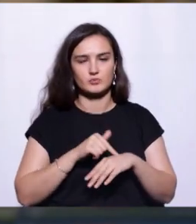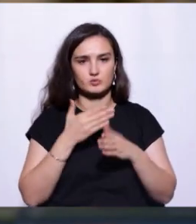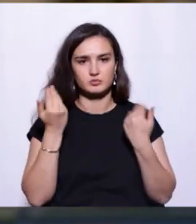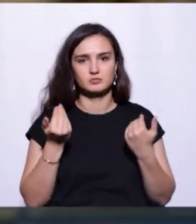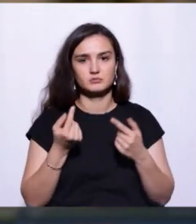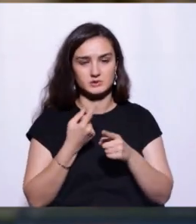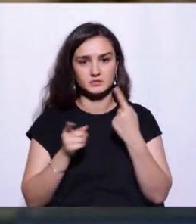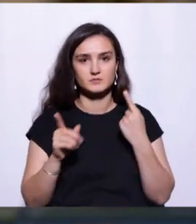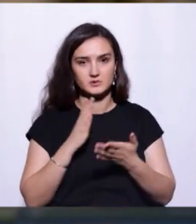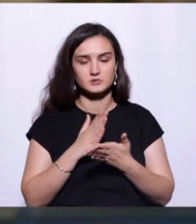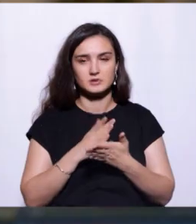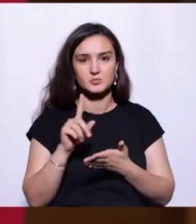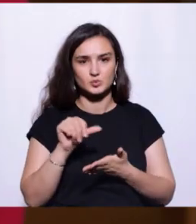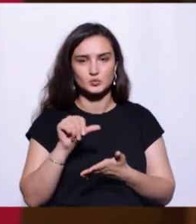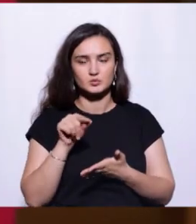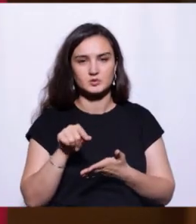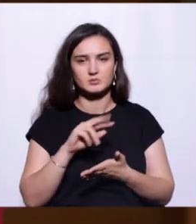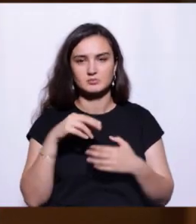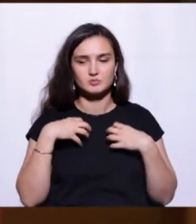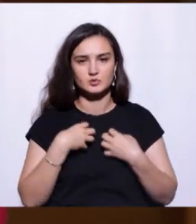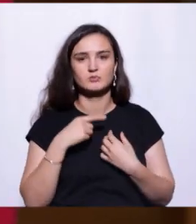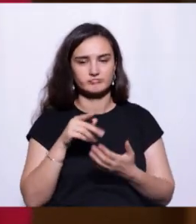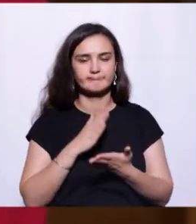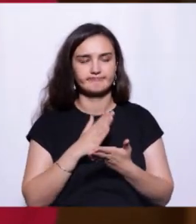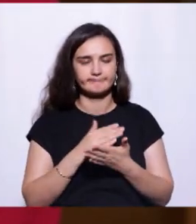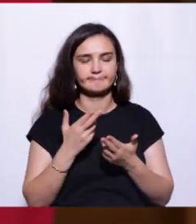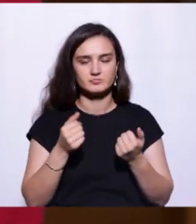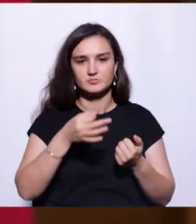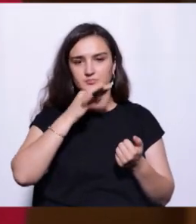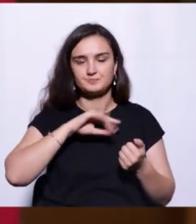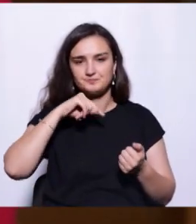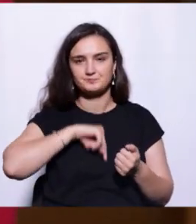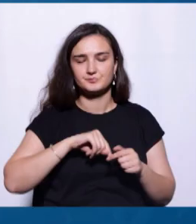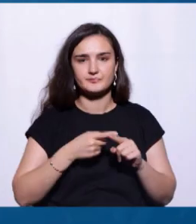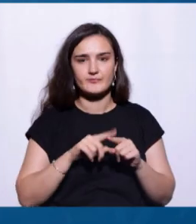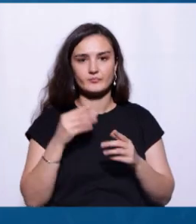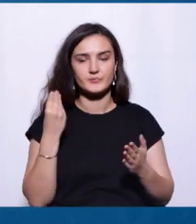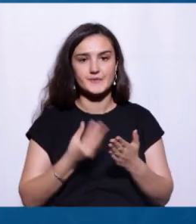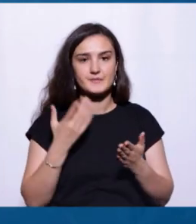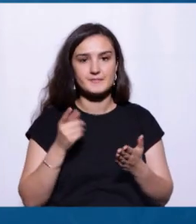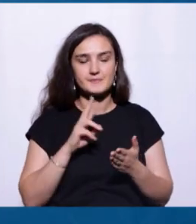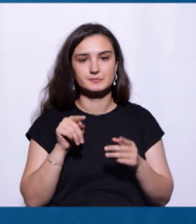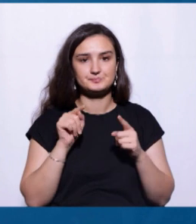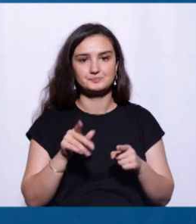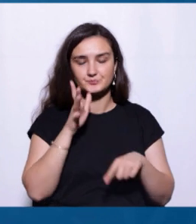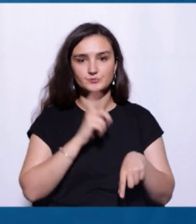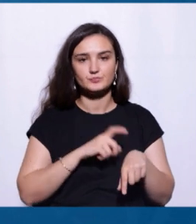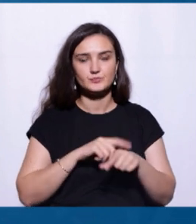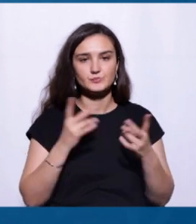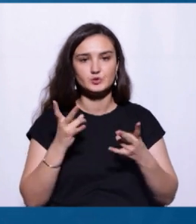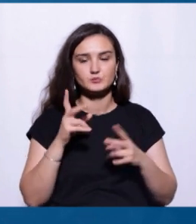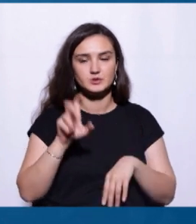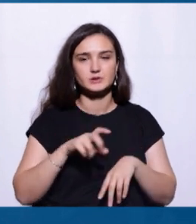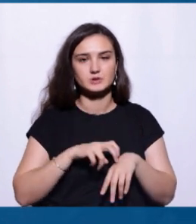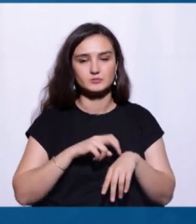Are there any disadvantages? Unfortunately, there are. The pill cam is expensive and it takes time for the doctor